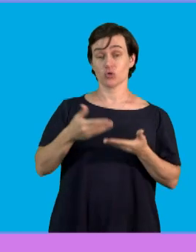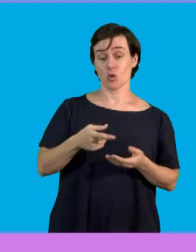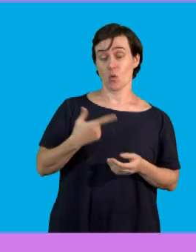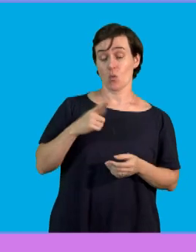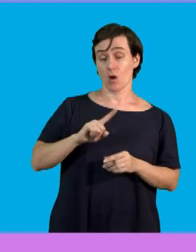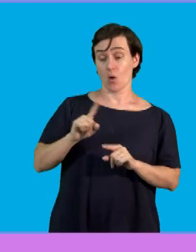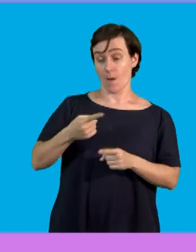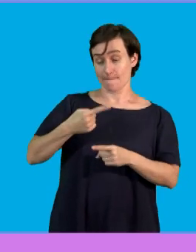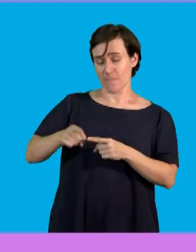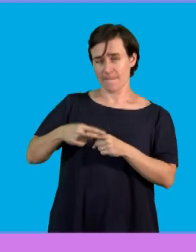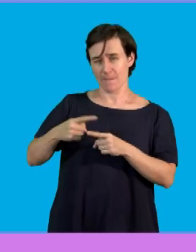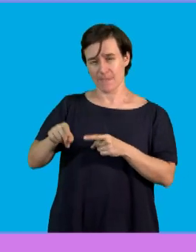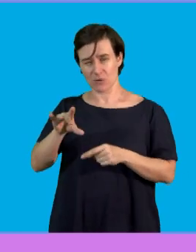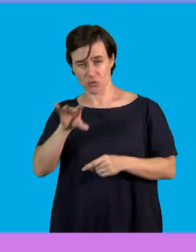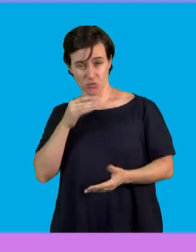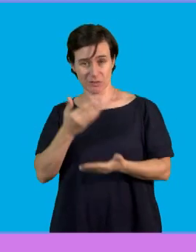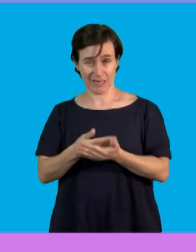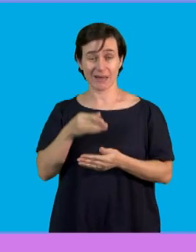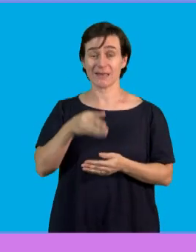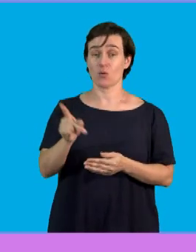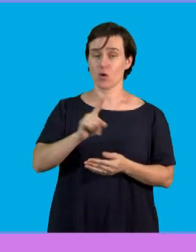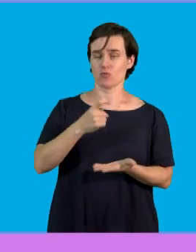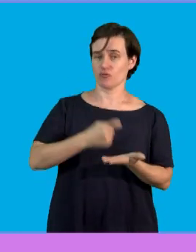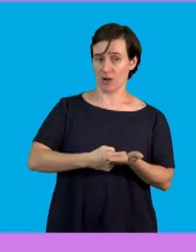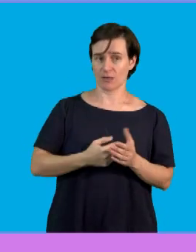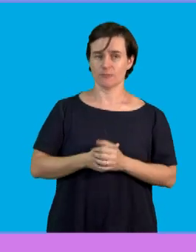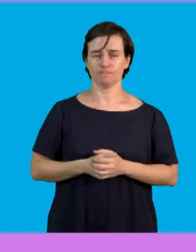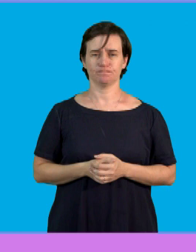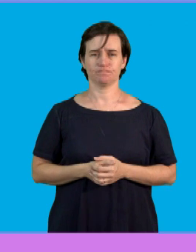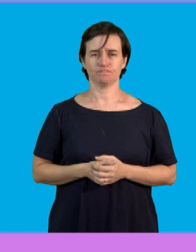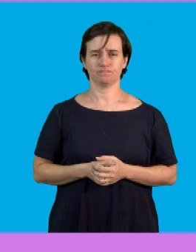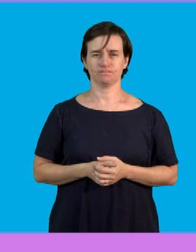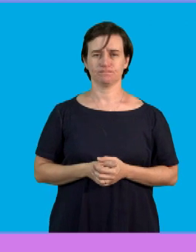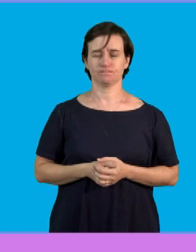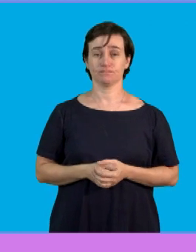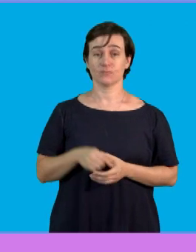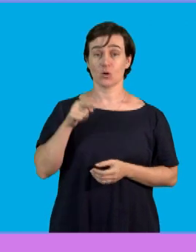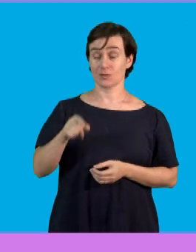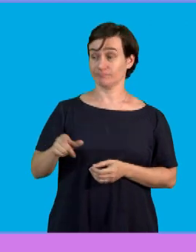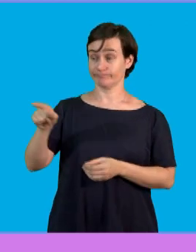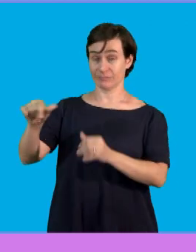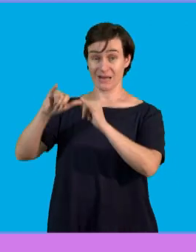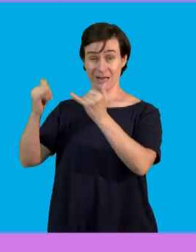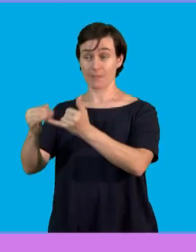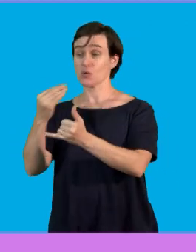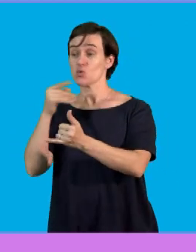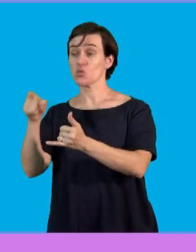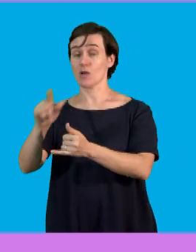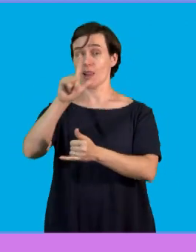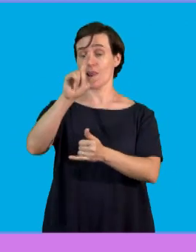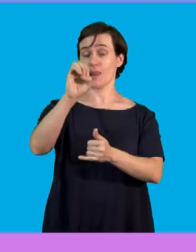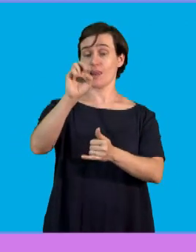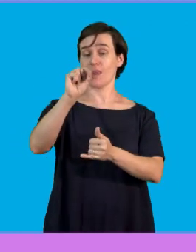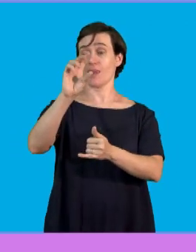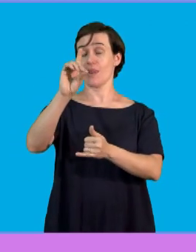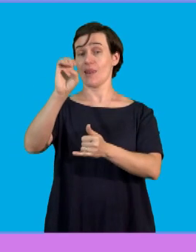to answer the questions that follow. Now remember, there will be a lender as well as a borrower. So in this case,